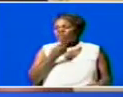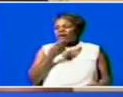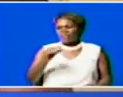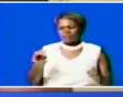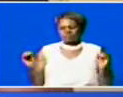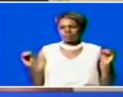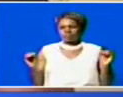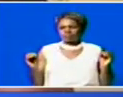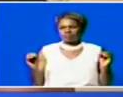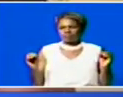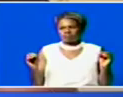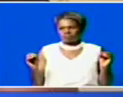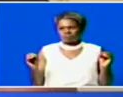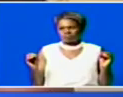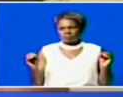that.